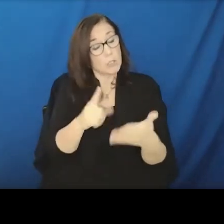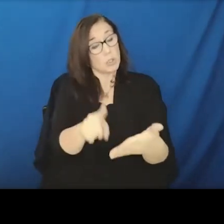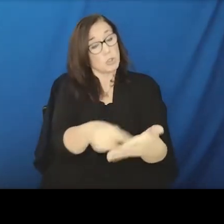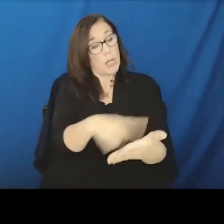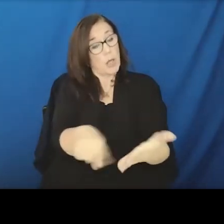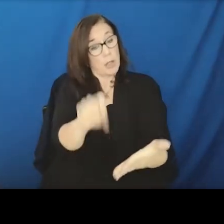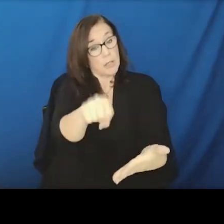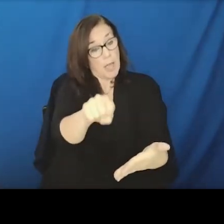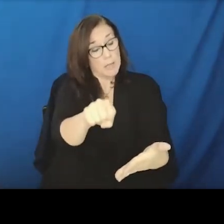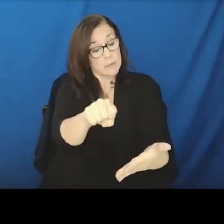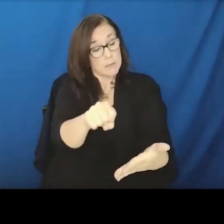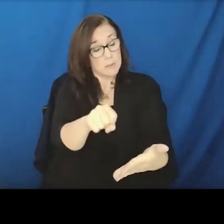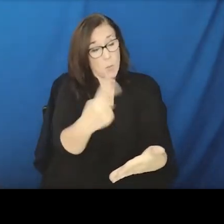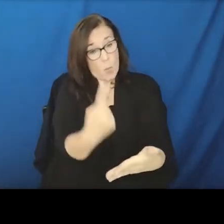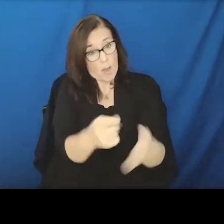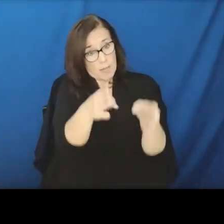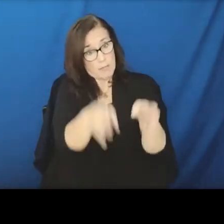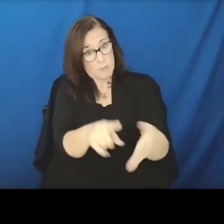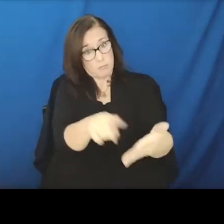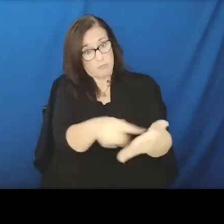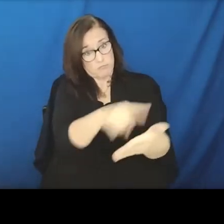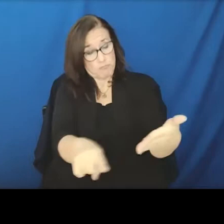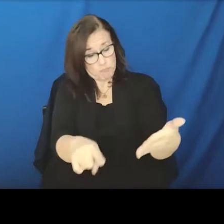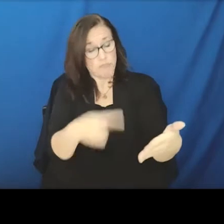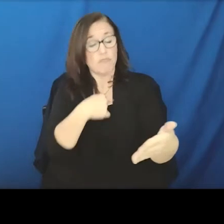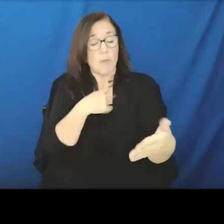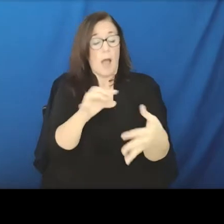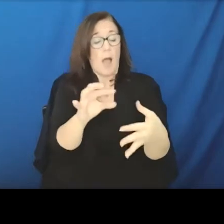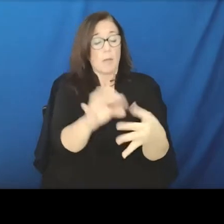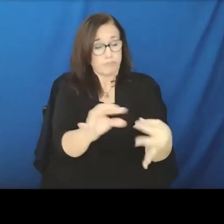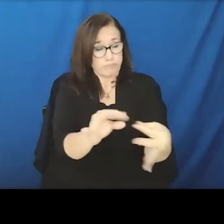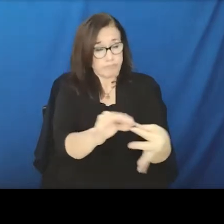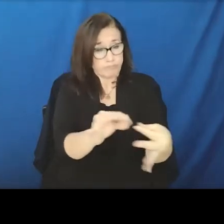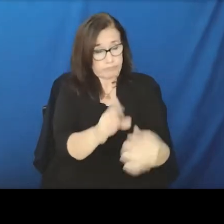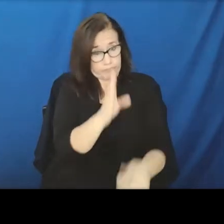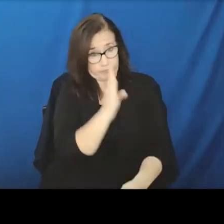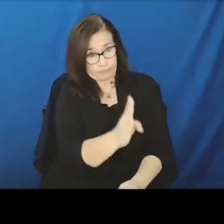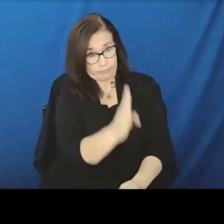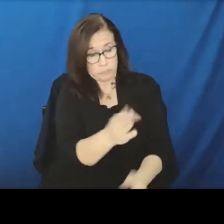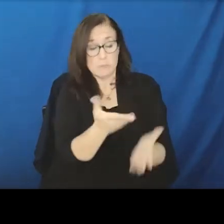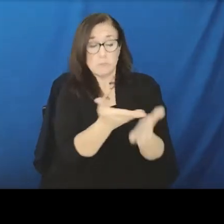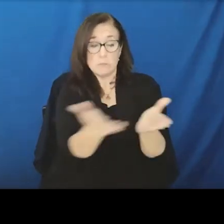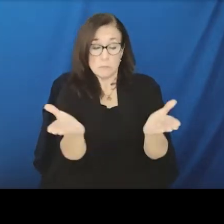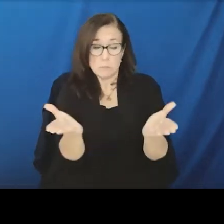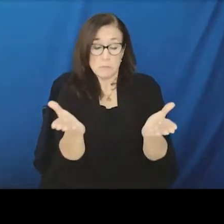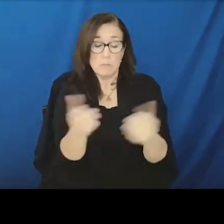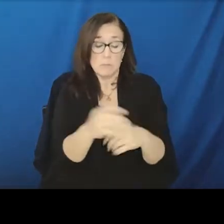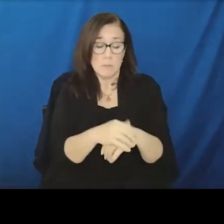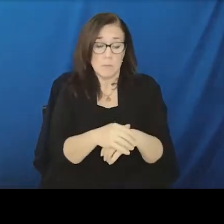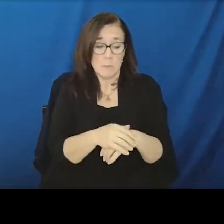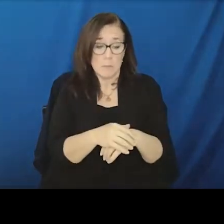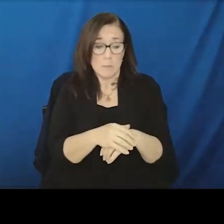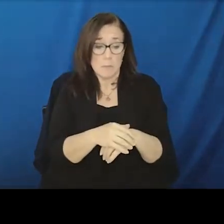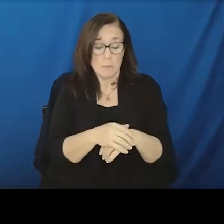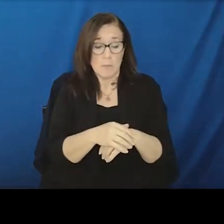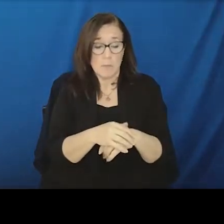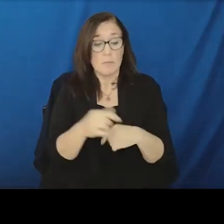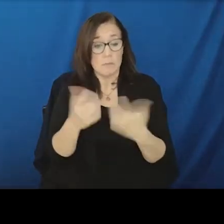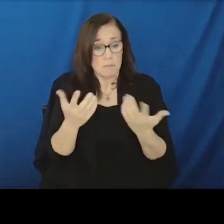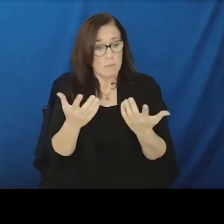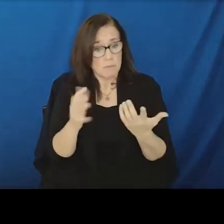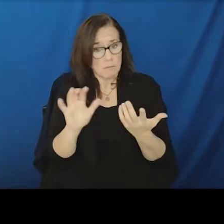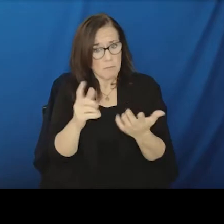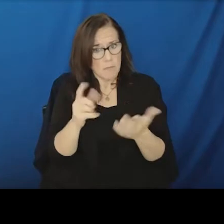an individual, which was my right. I addressed my comments to the people in that room as I was required